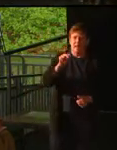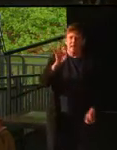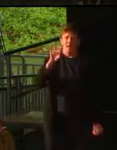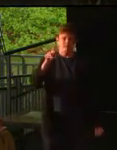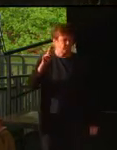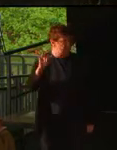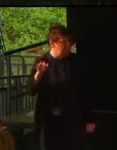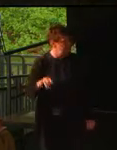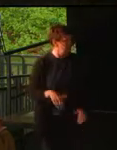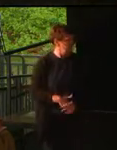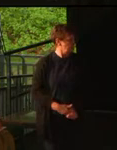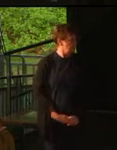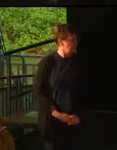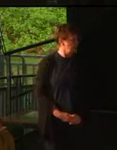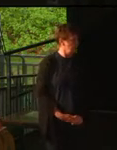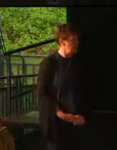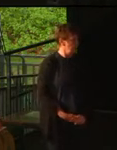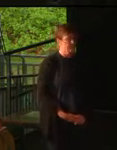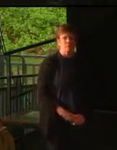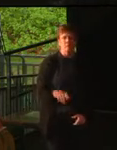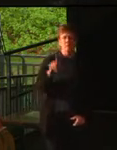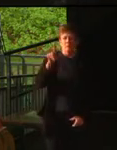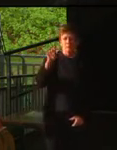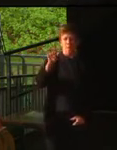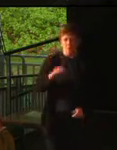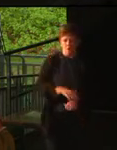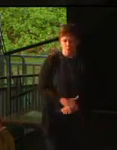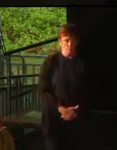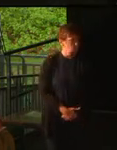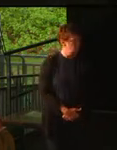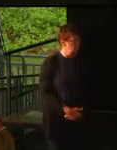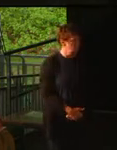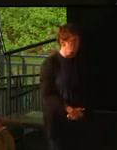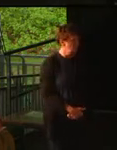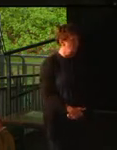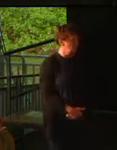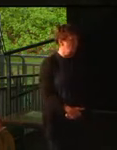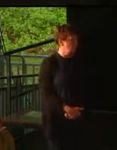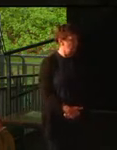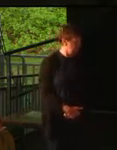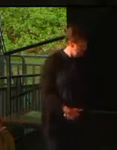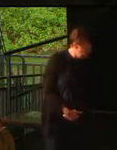summa cum laude, Liberal Arts. Thank you.